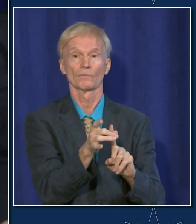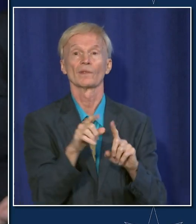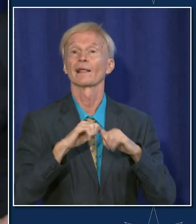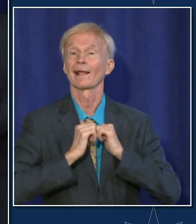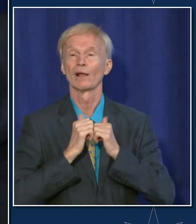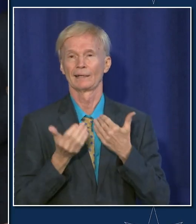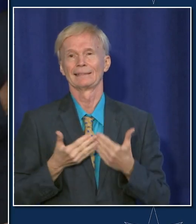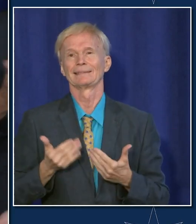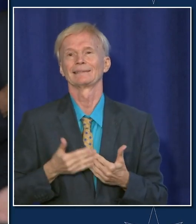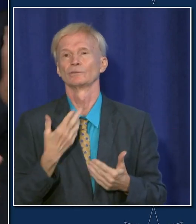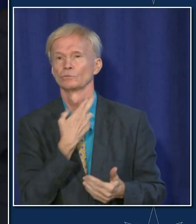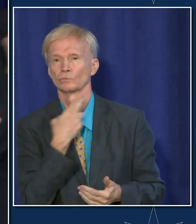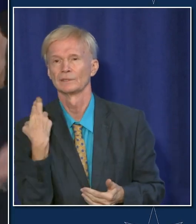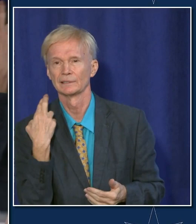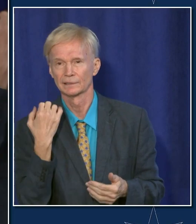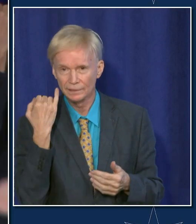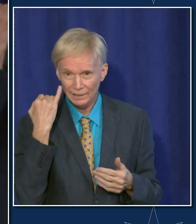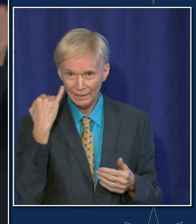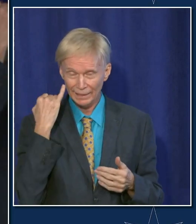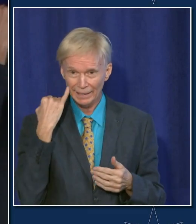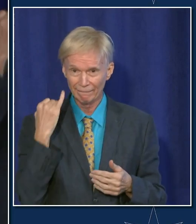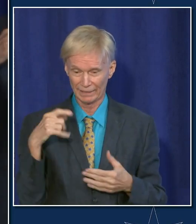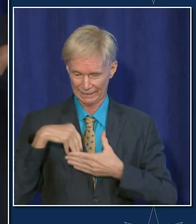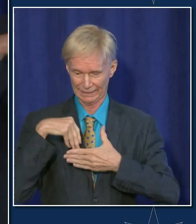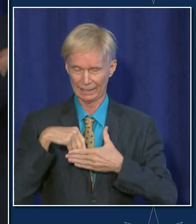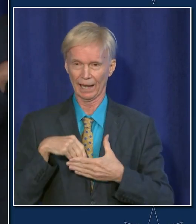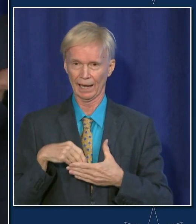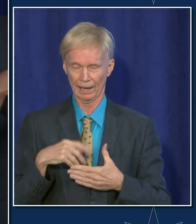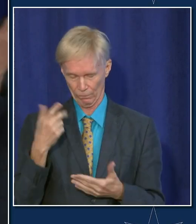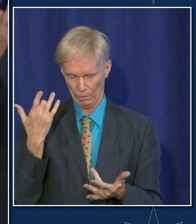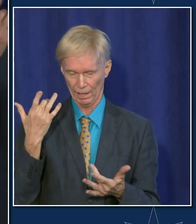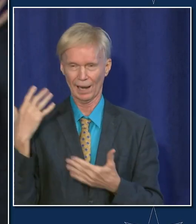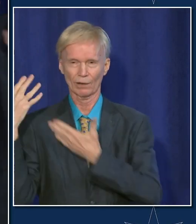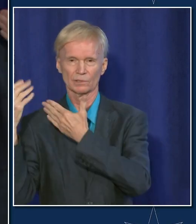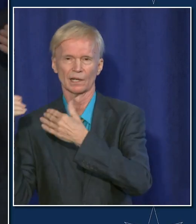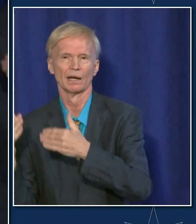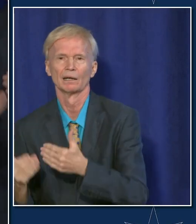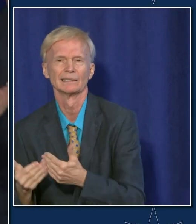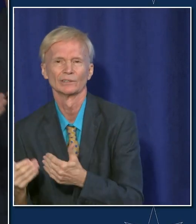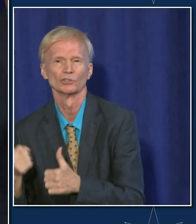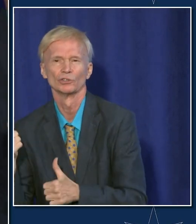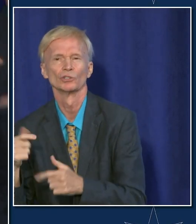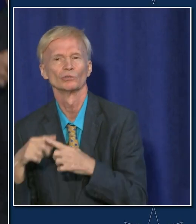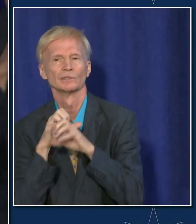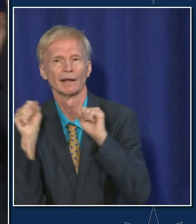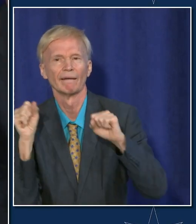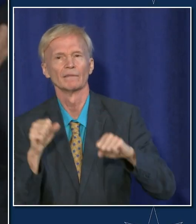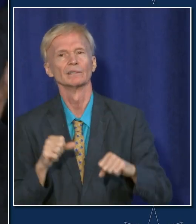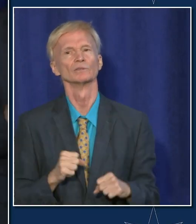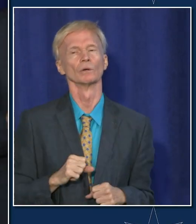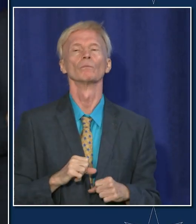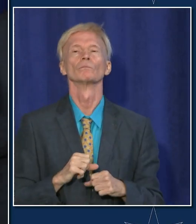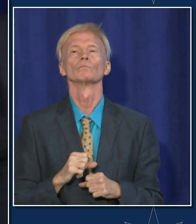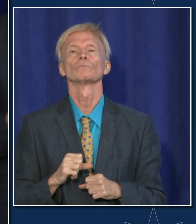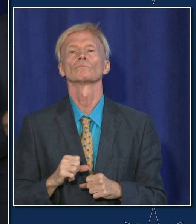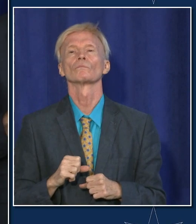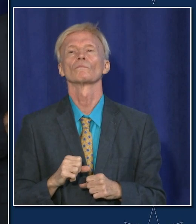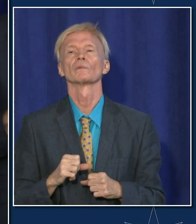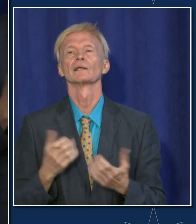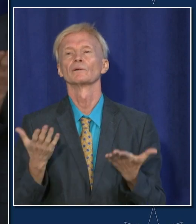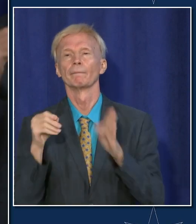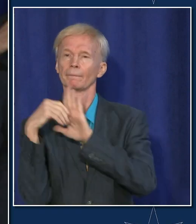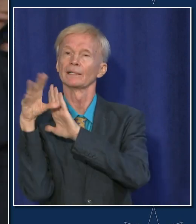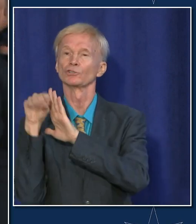we knew that the risk of being outside was so much lower than the risk of being inside, that it's one of the safest things for these kinds of events. So here's just a